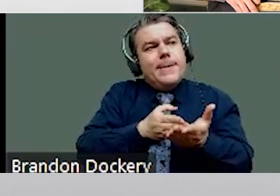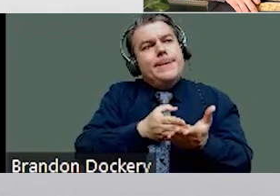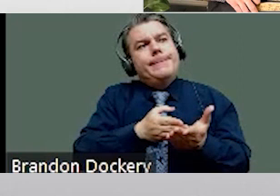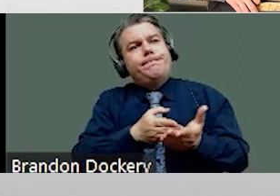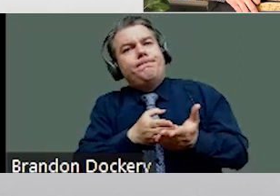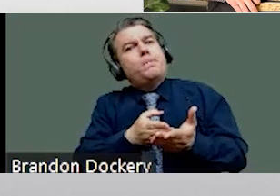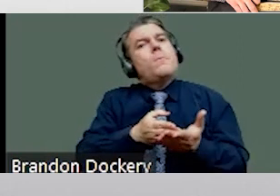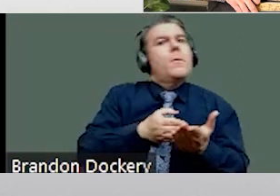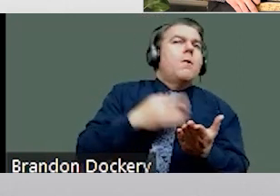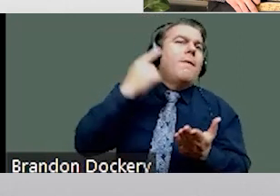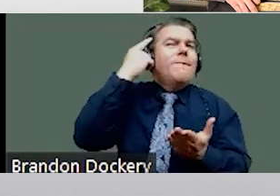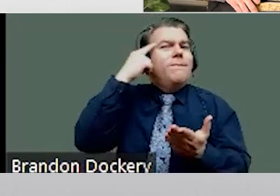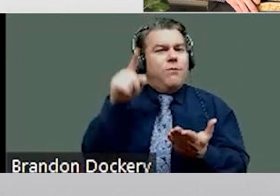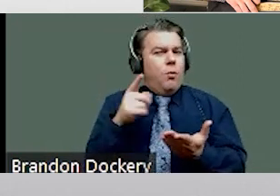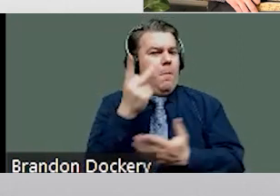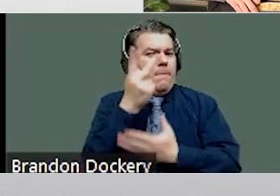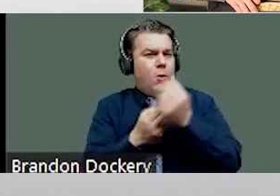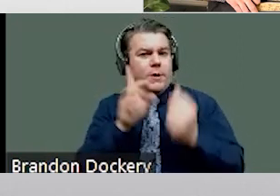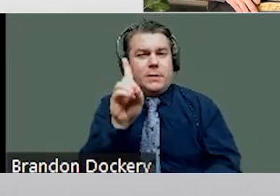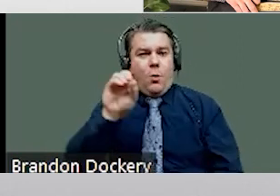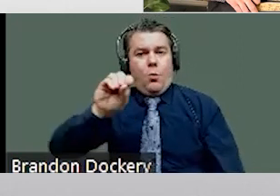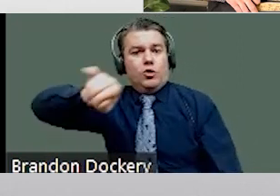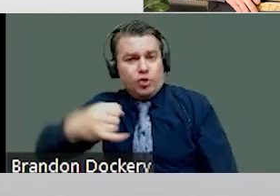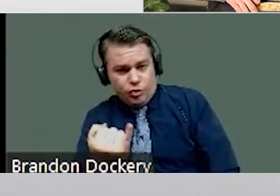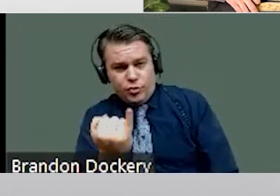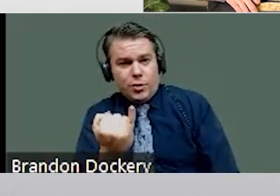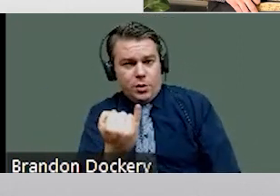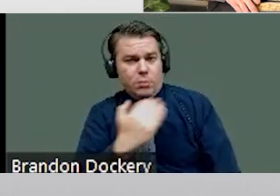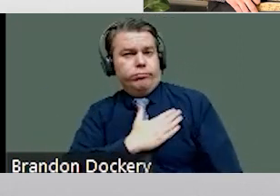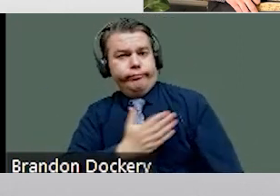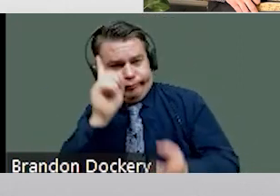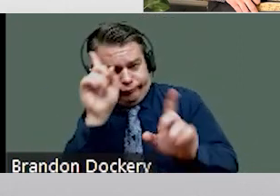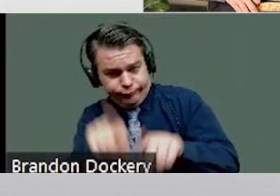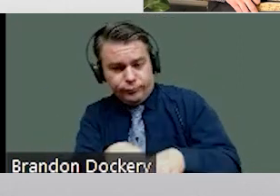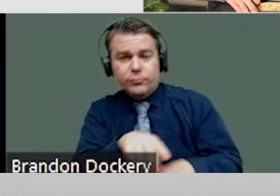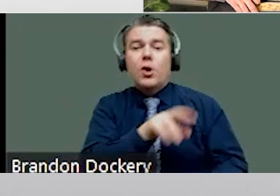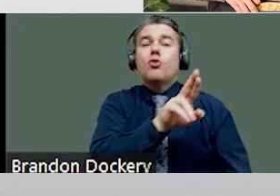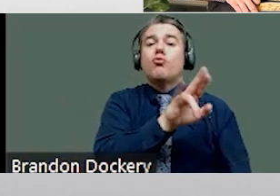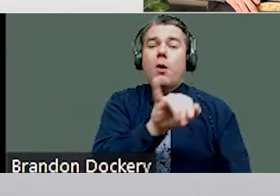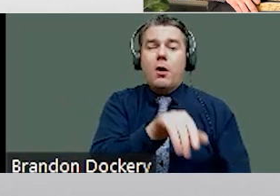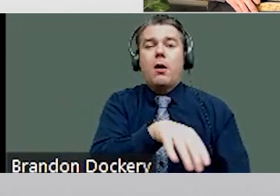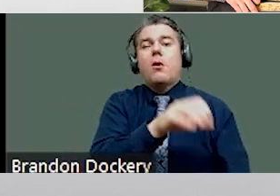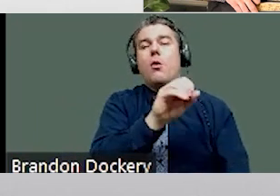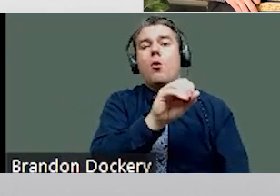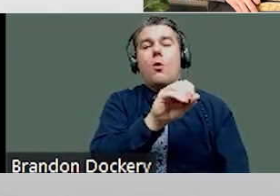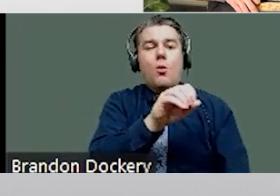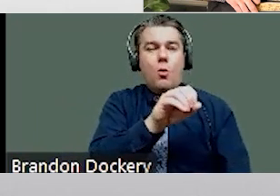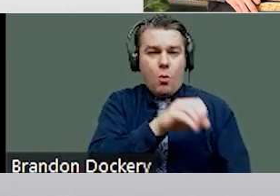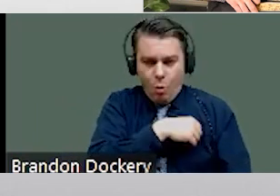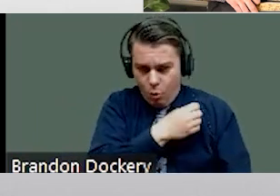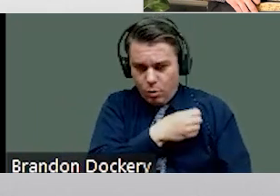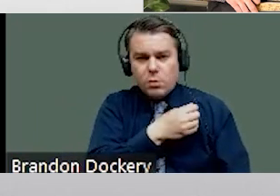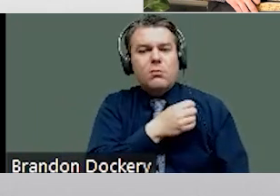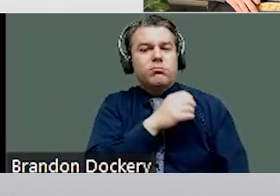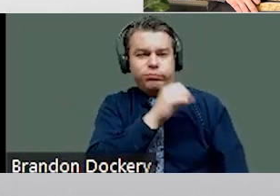to both the DOJ consent decrees in Rhode Island, in Oregon, and